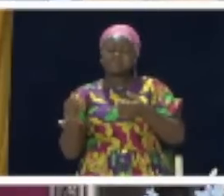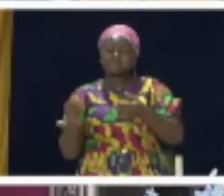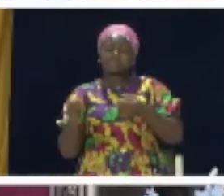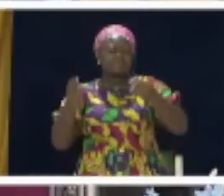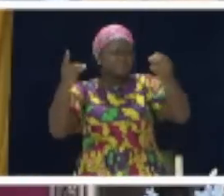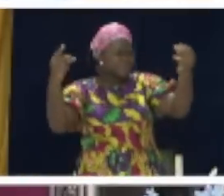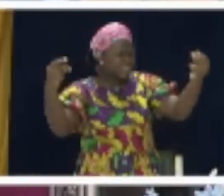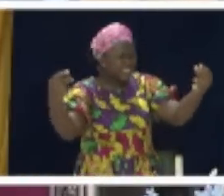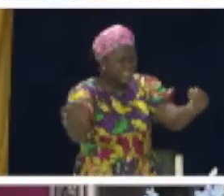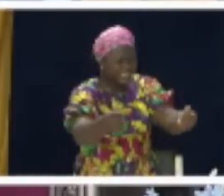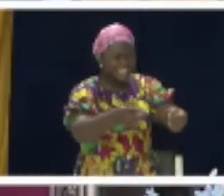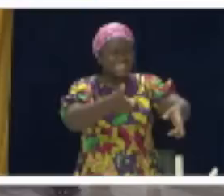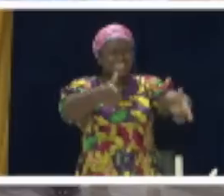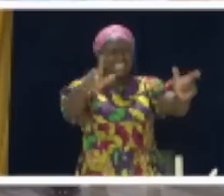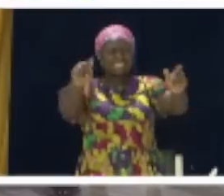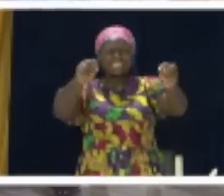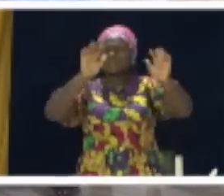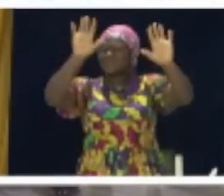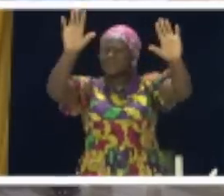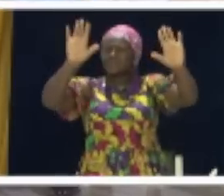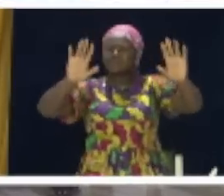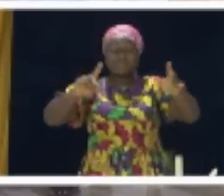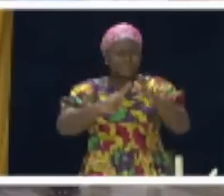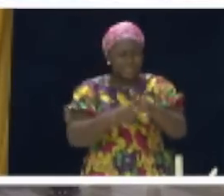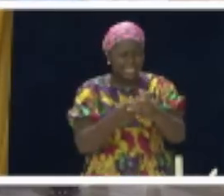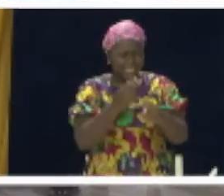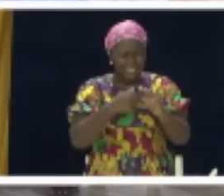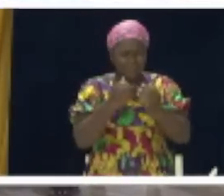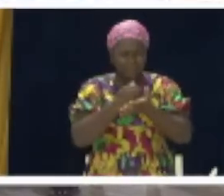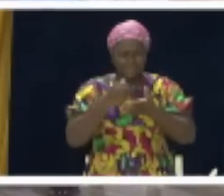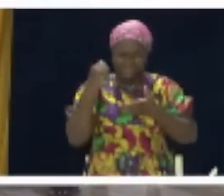Suddenly, let the miracles begin.